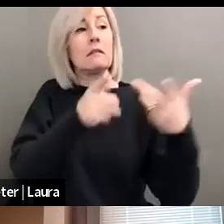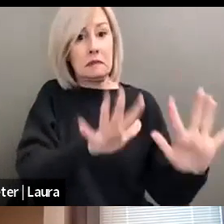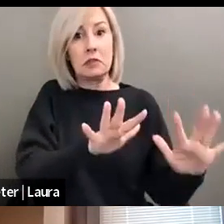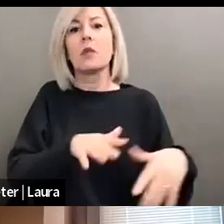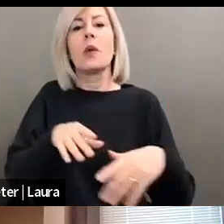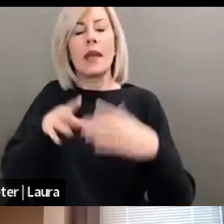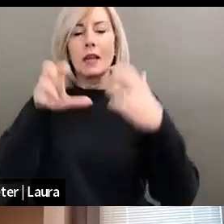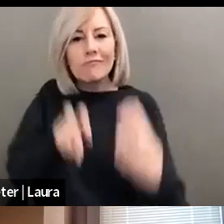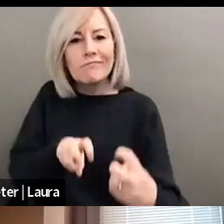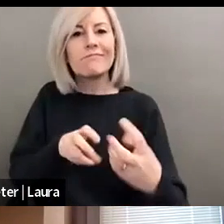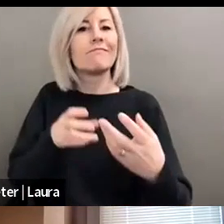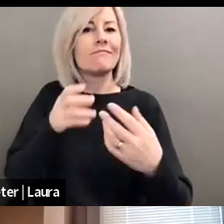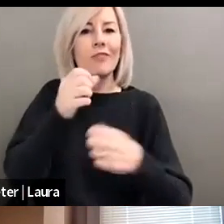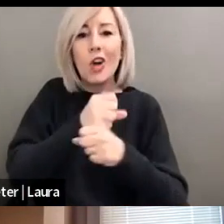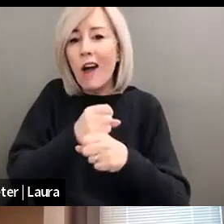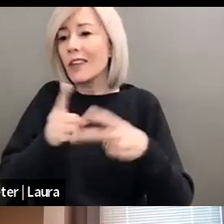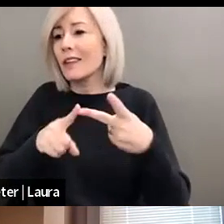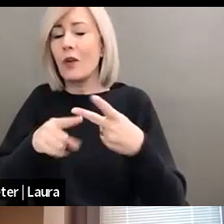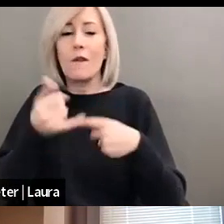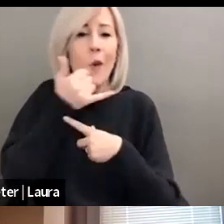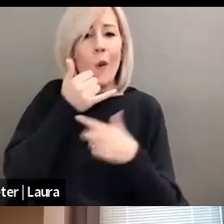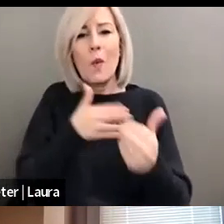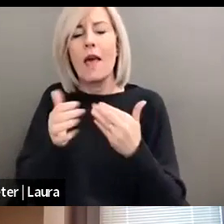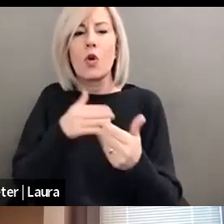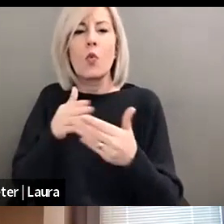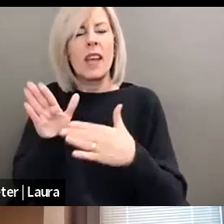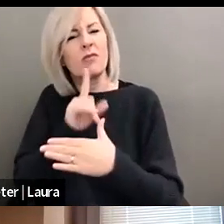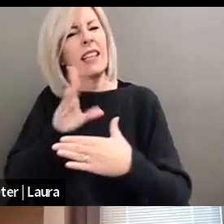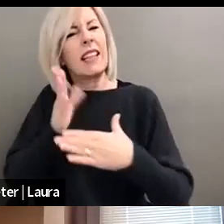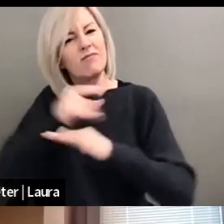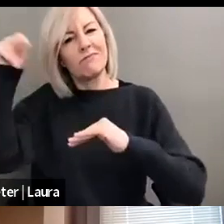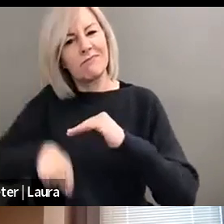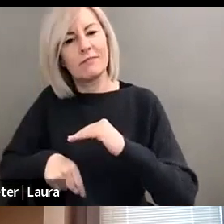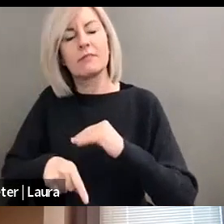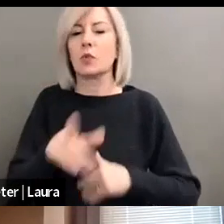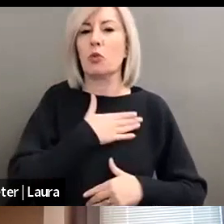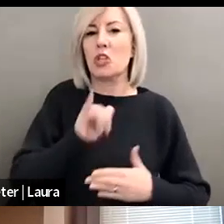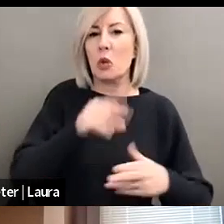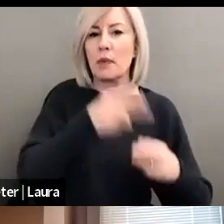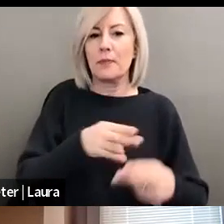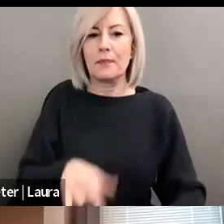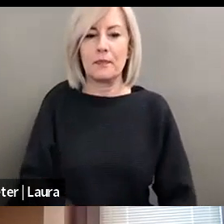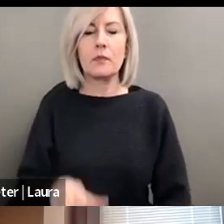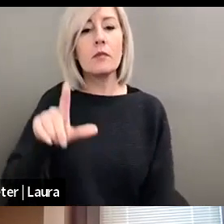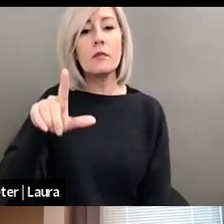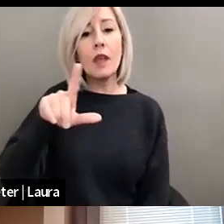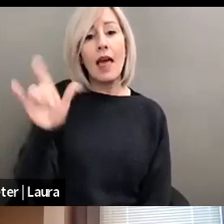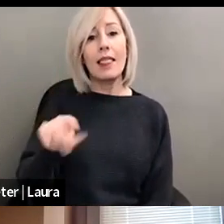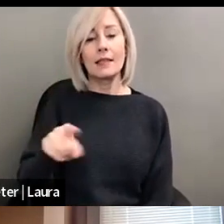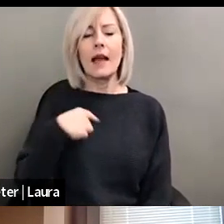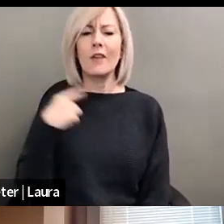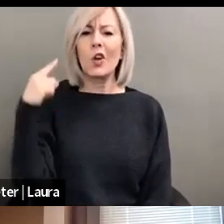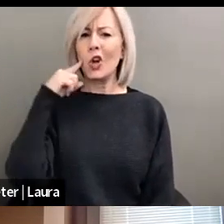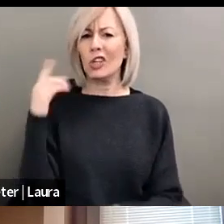over coffee or on the phone or emails, whichever way. So I appreciate you mentioning that, Charlie. Now, I've heard frustration from some